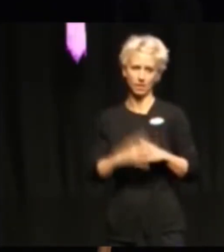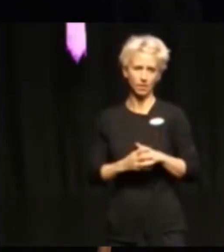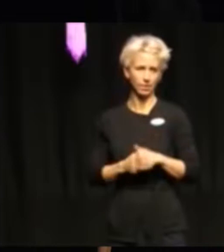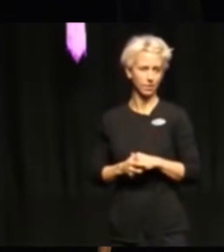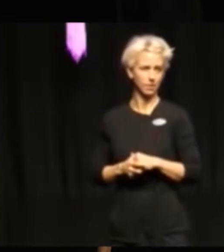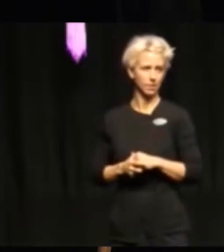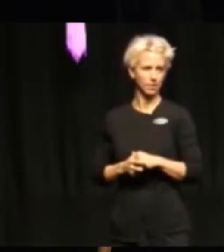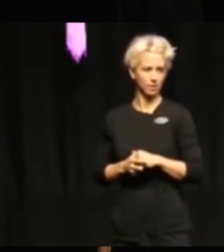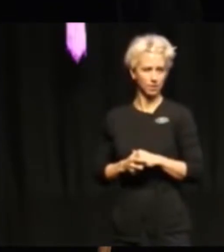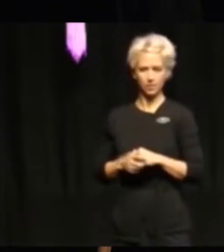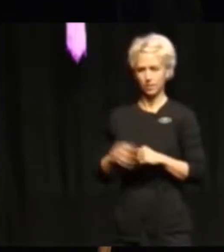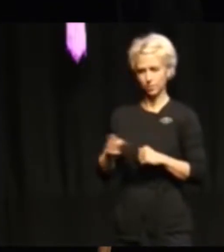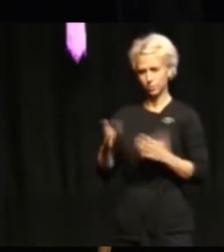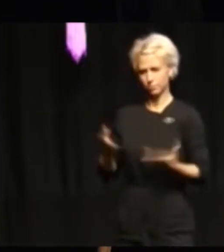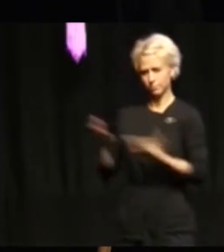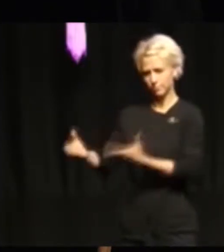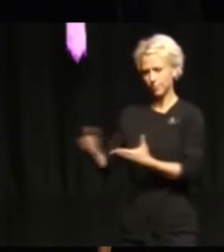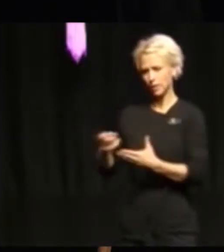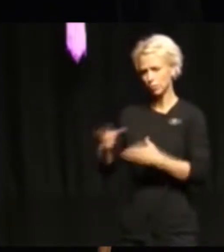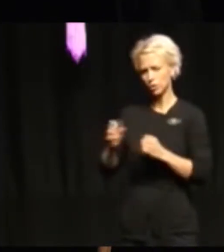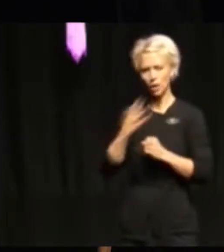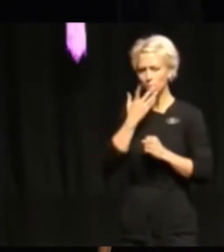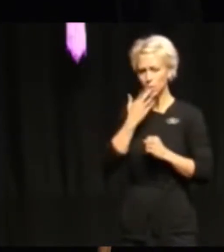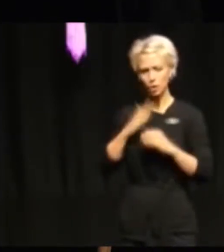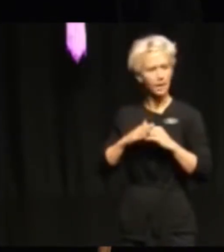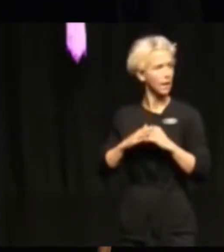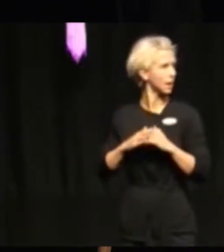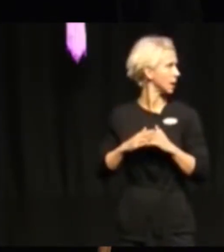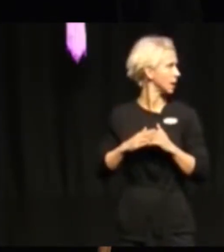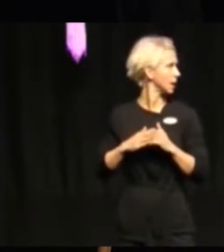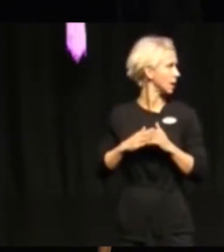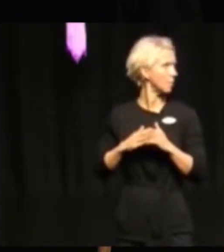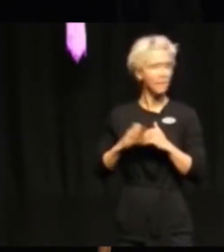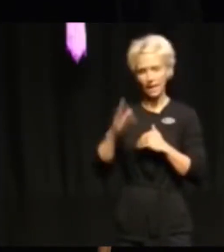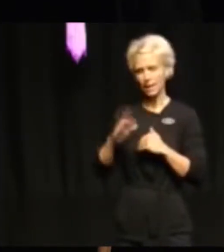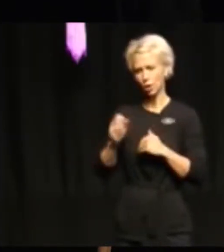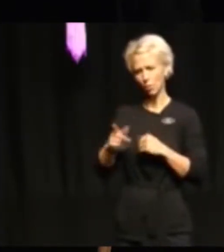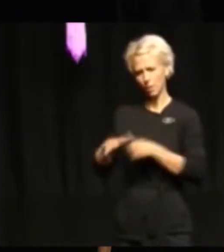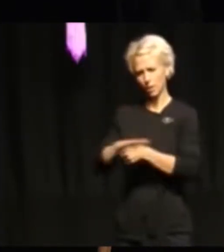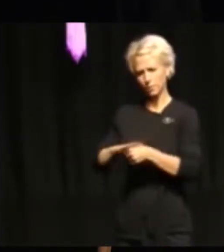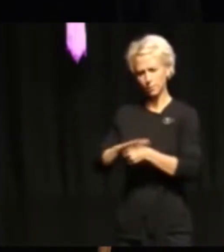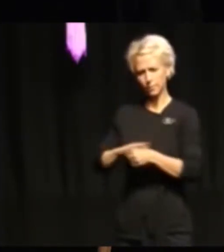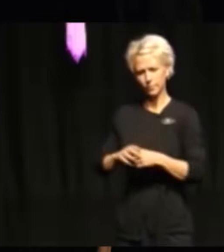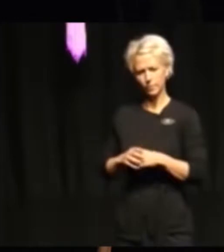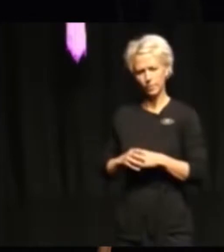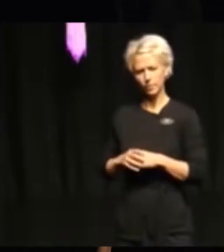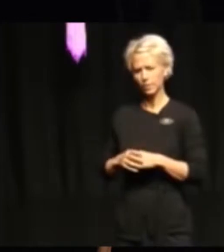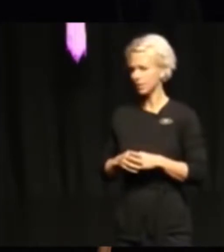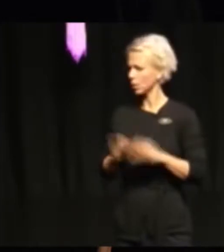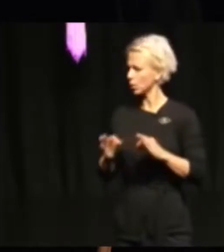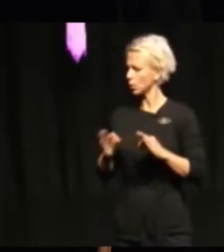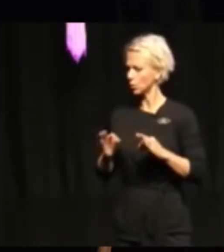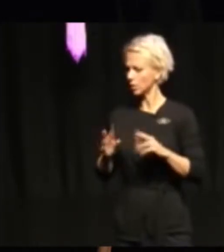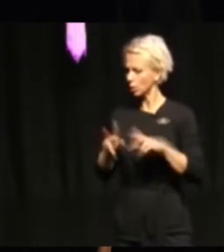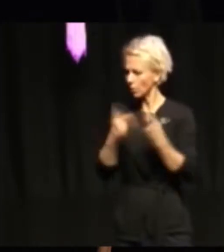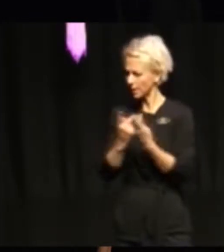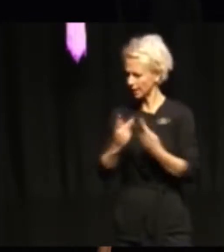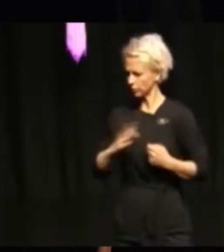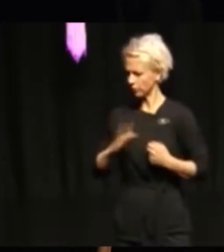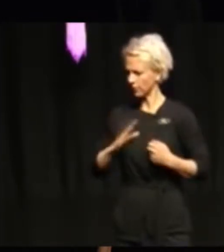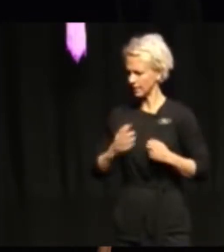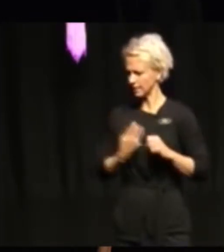floor to you to talk a little bit more about the emerging rights and how the committee has been